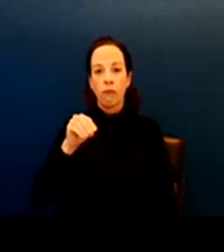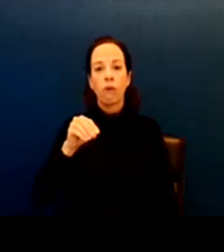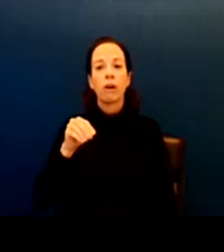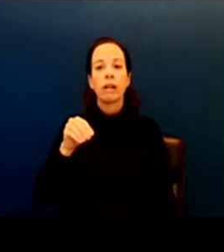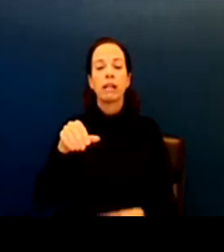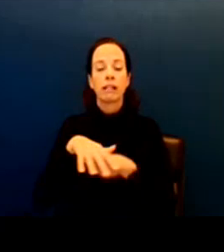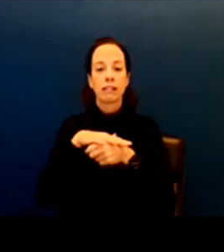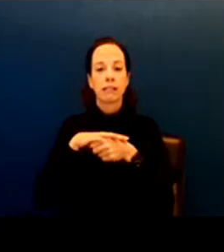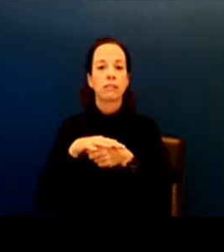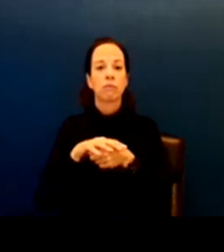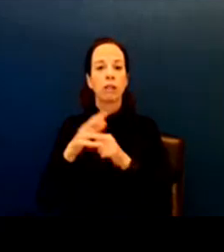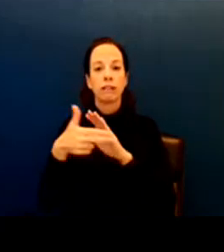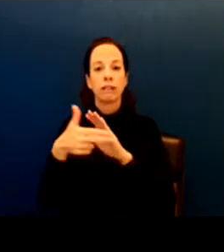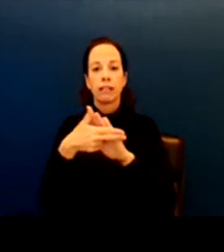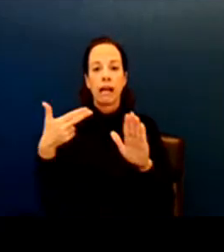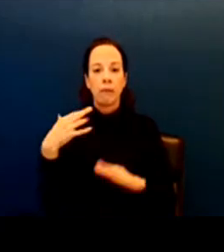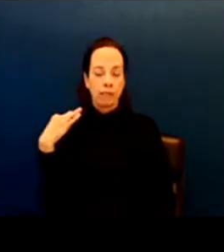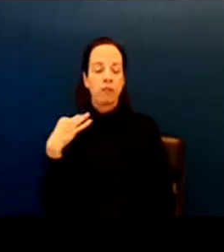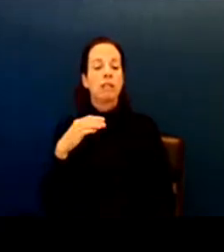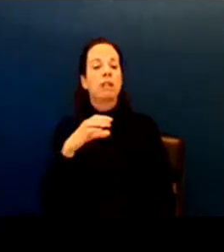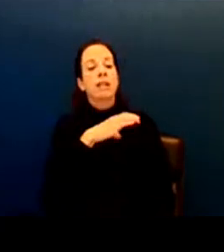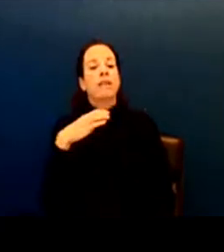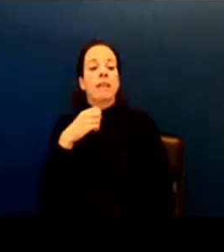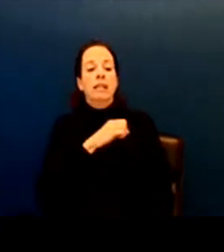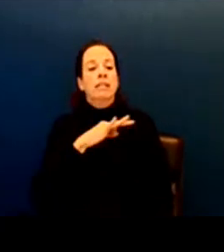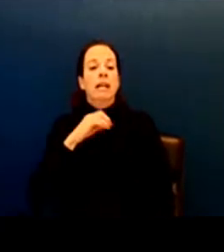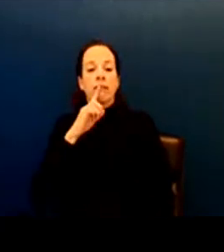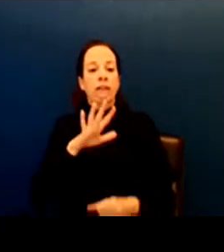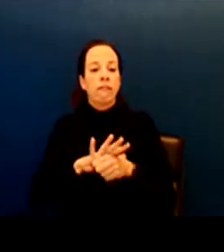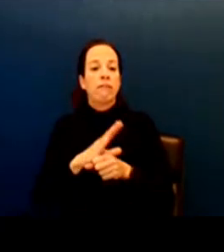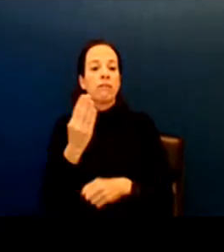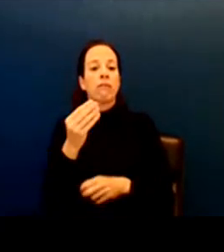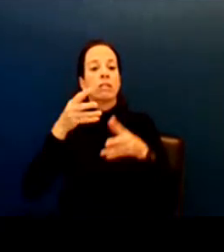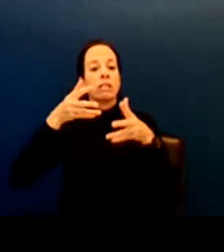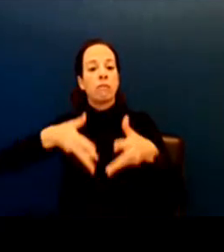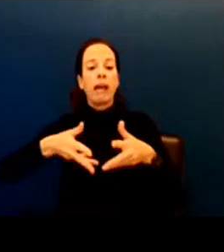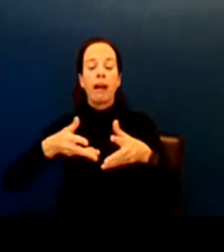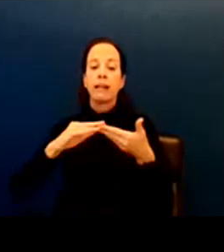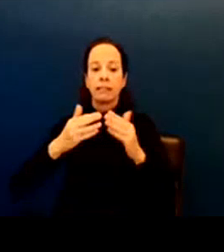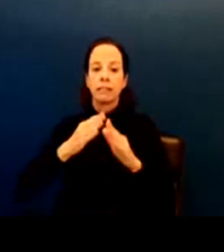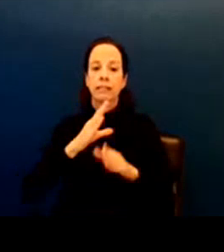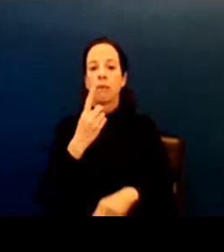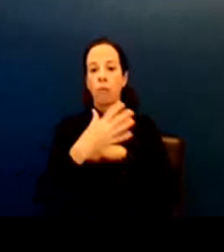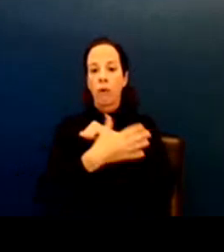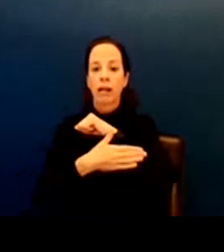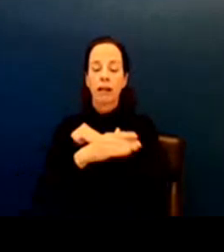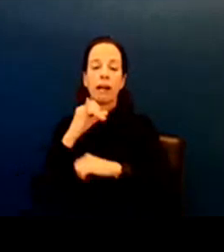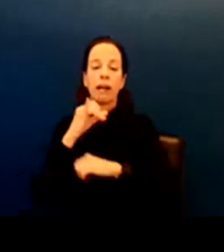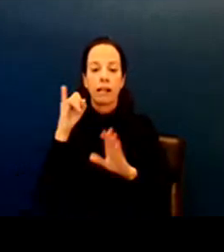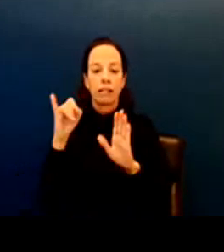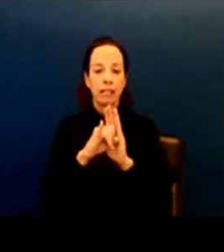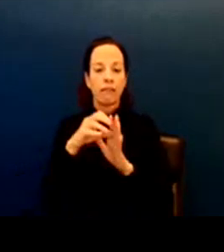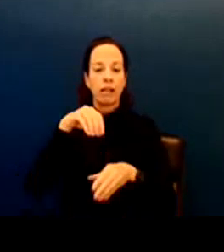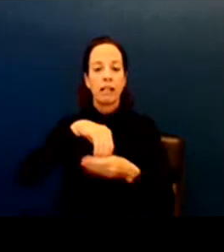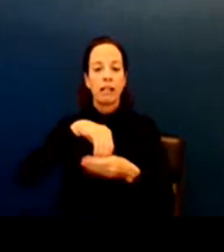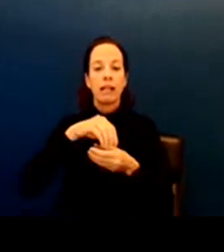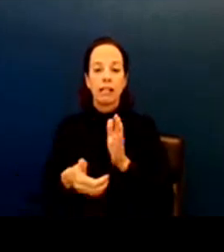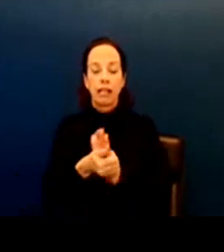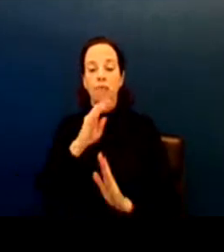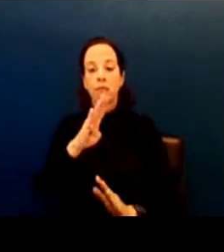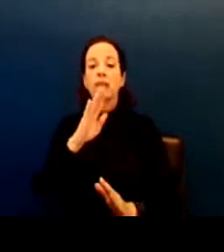eligible. Commission staff confirmed that the 14 remaining cities and 1 county identified in Attachment B intended